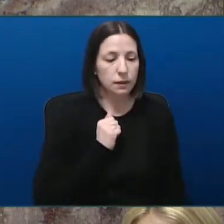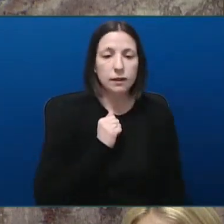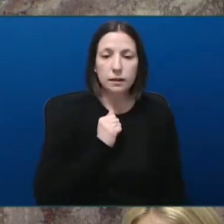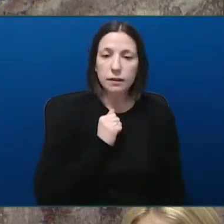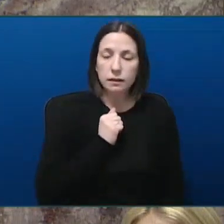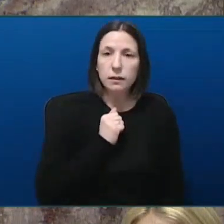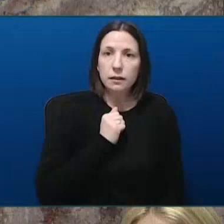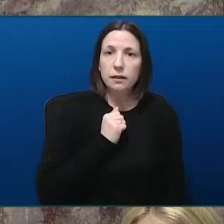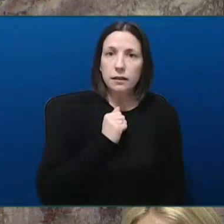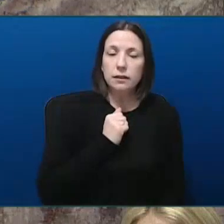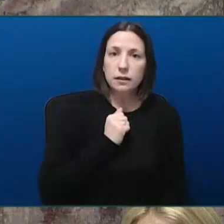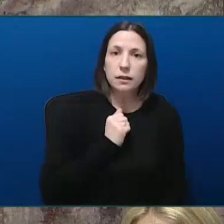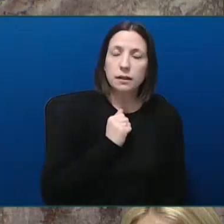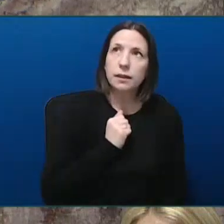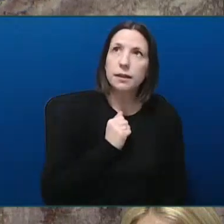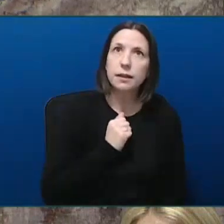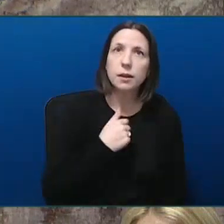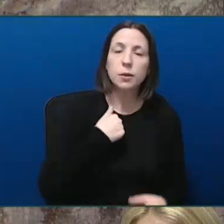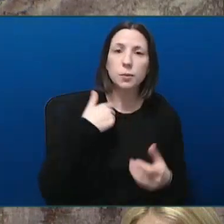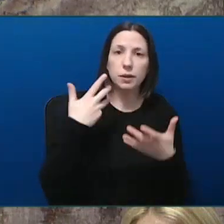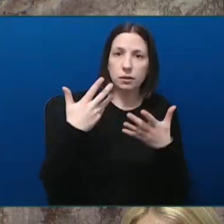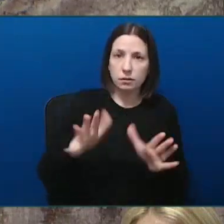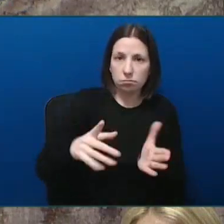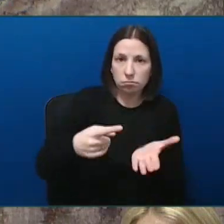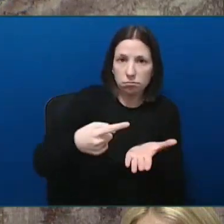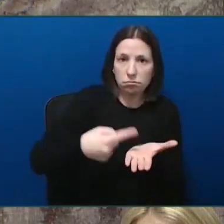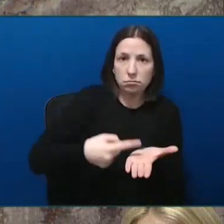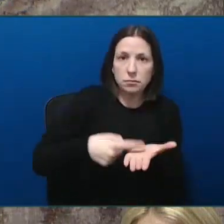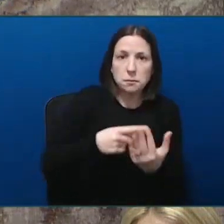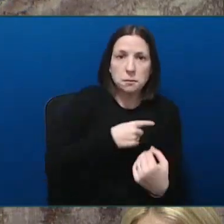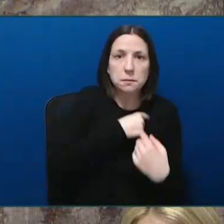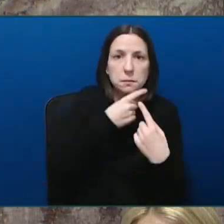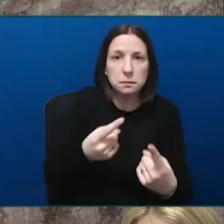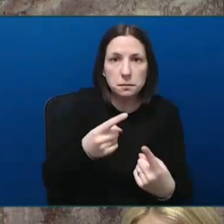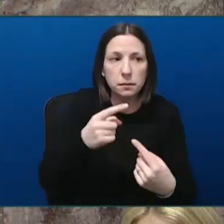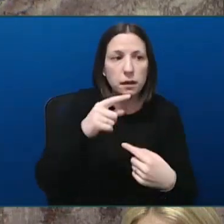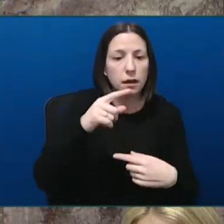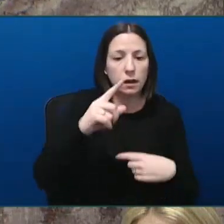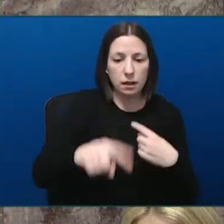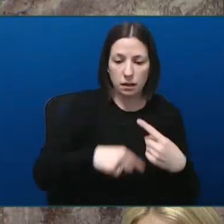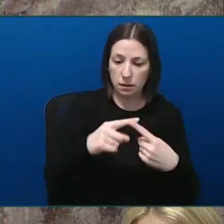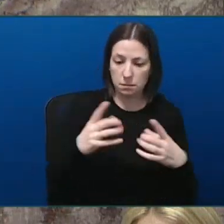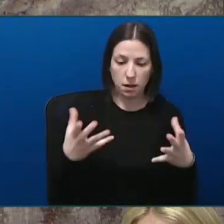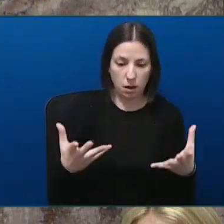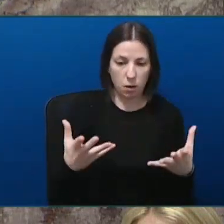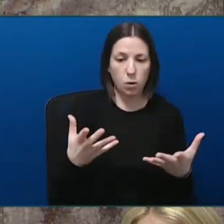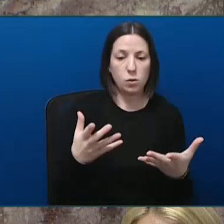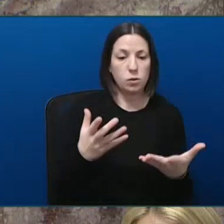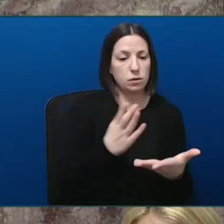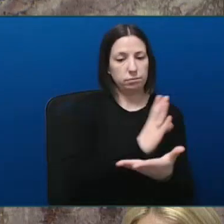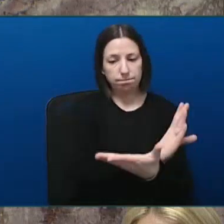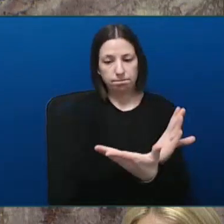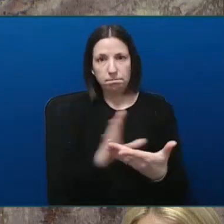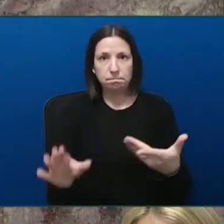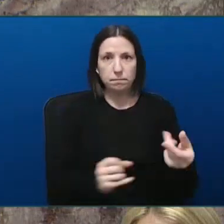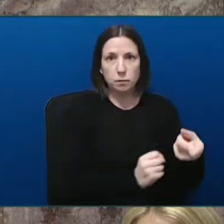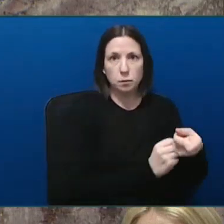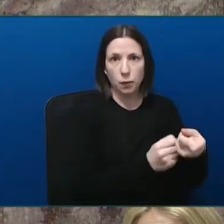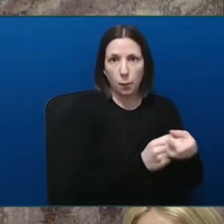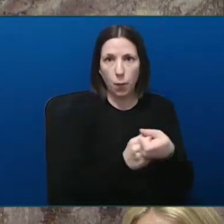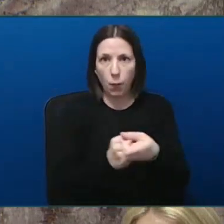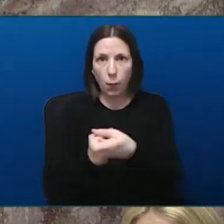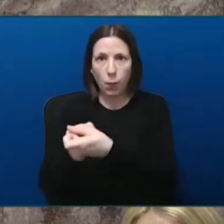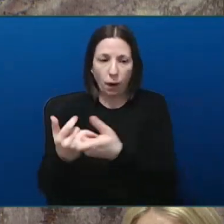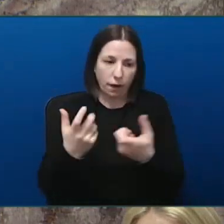I think we've talked here today about the importance of building up a continuum of care, and that is work that